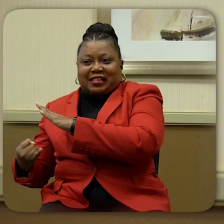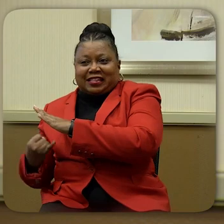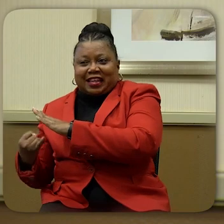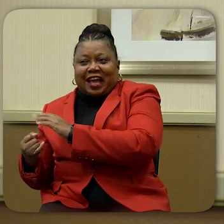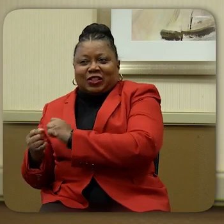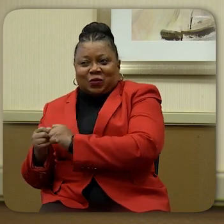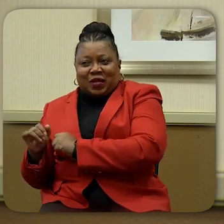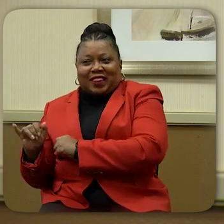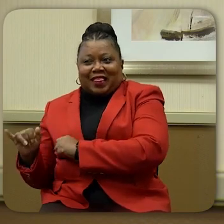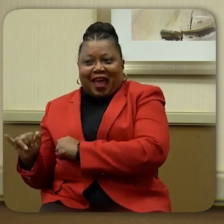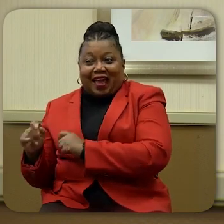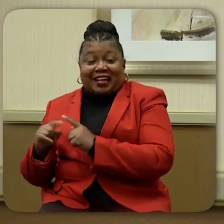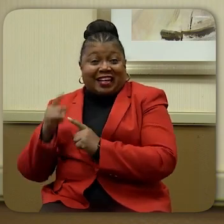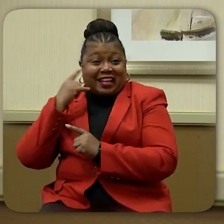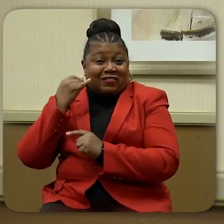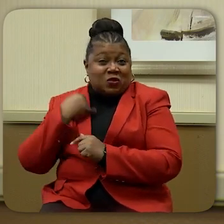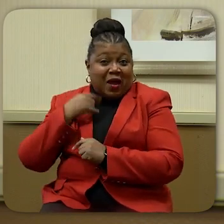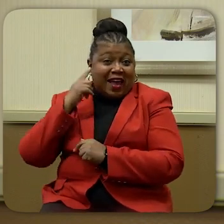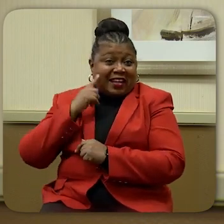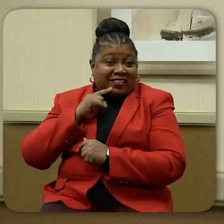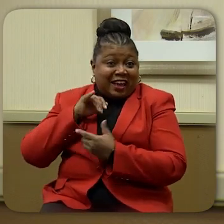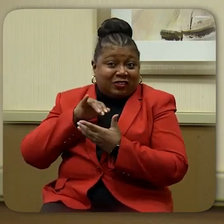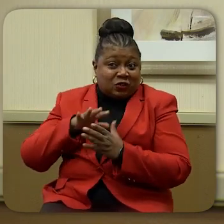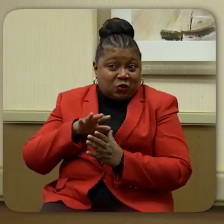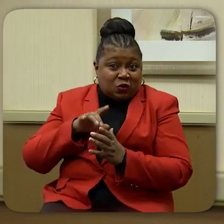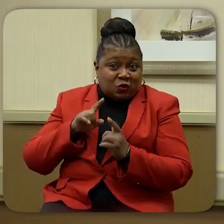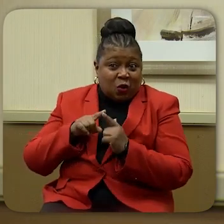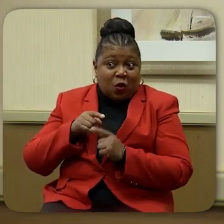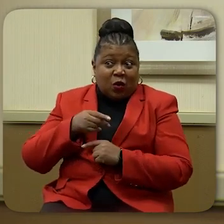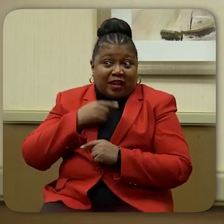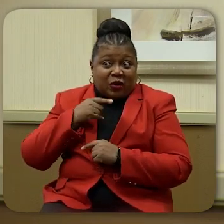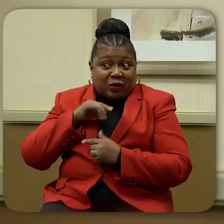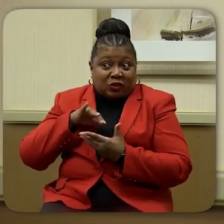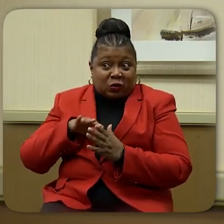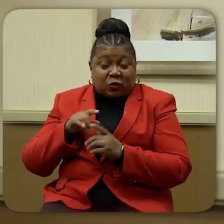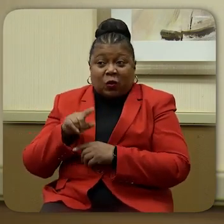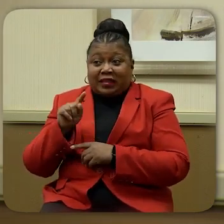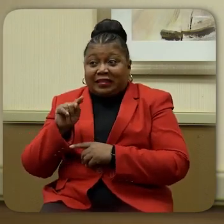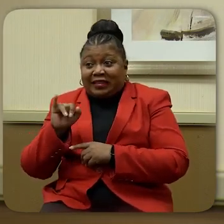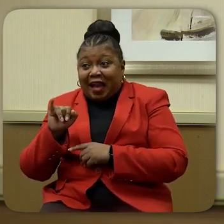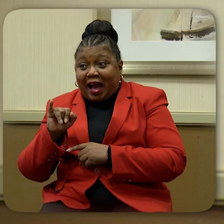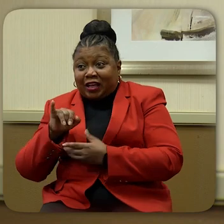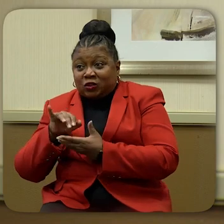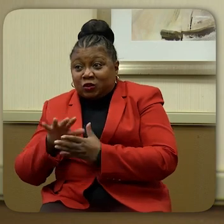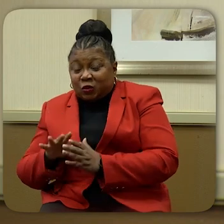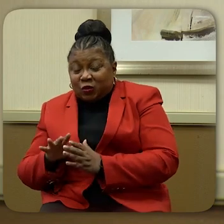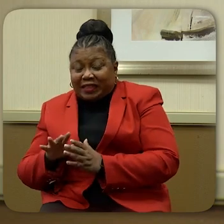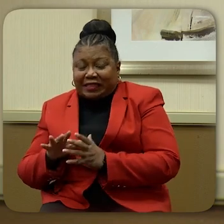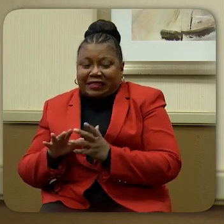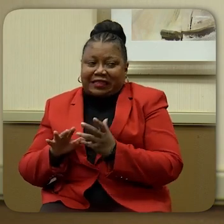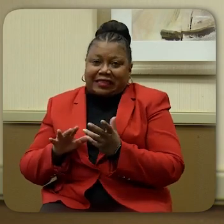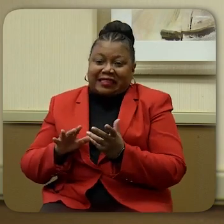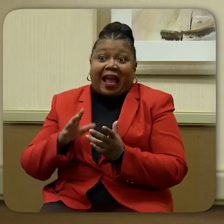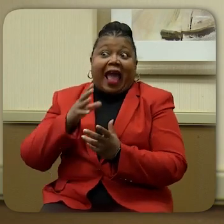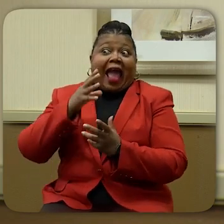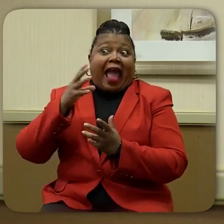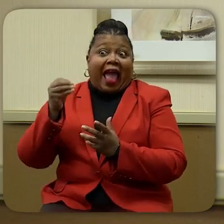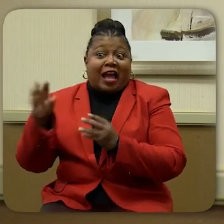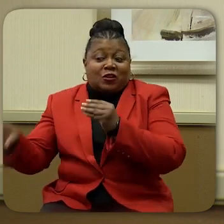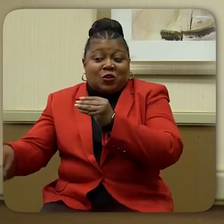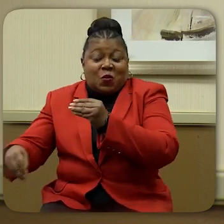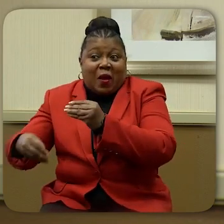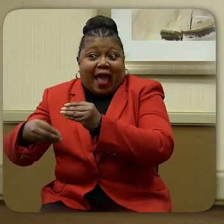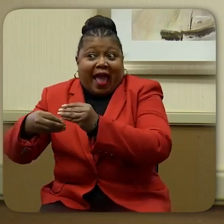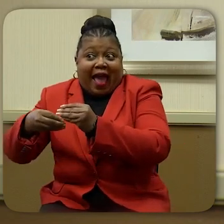with that. And if you have a deaf student or a hard of hearing student or a CI student, and you add